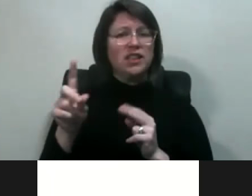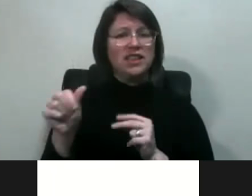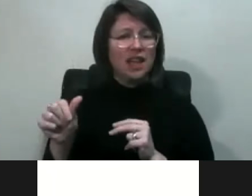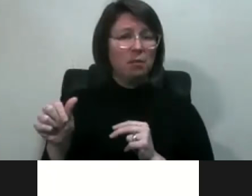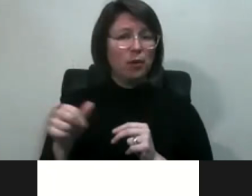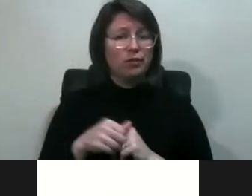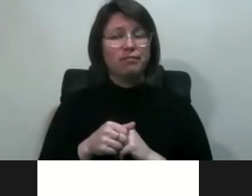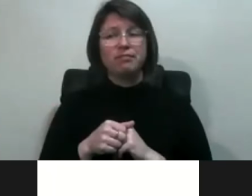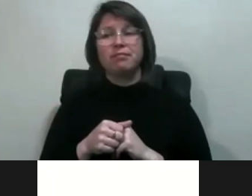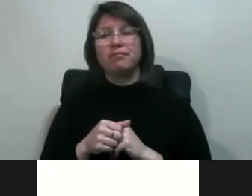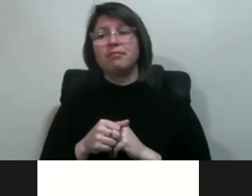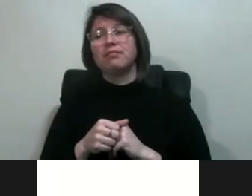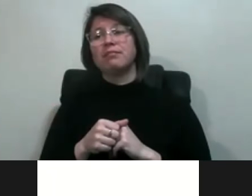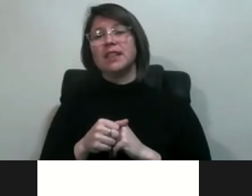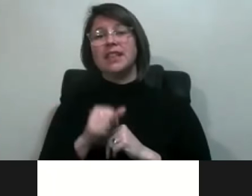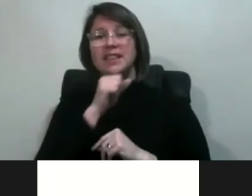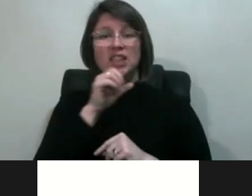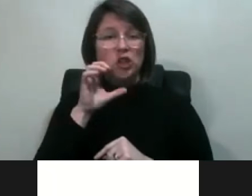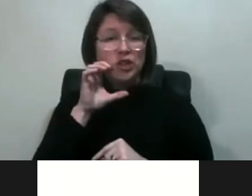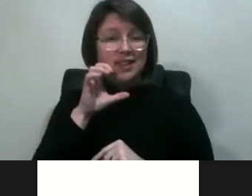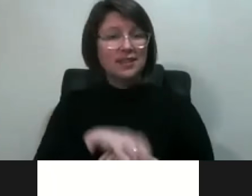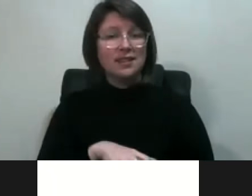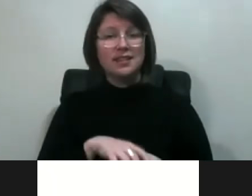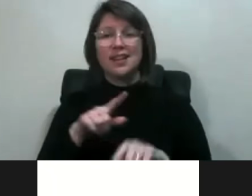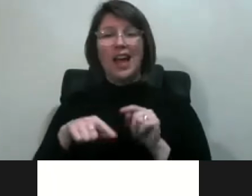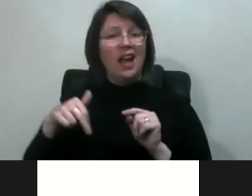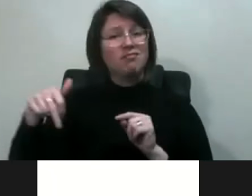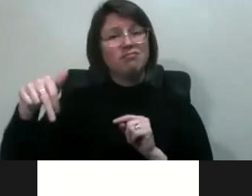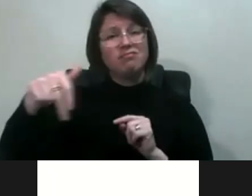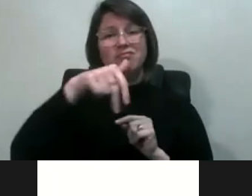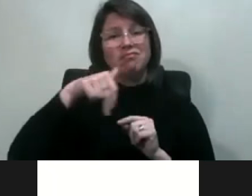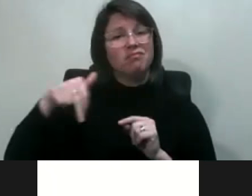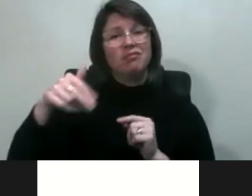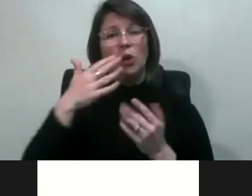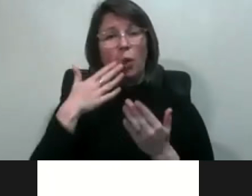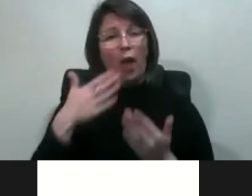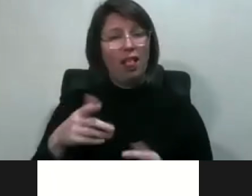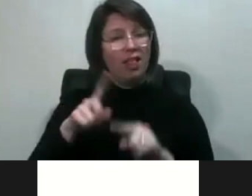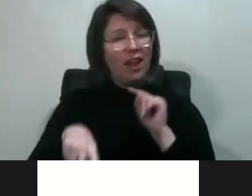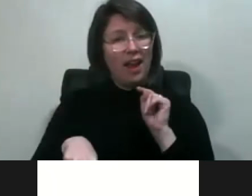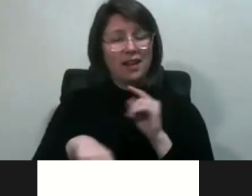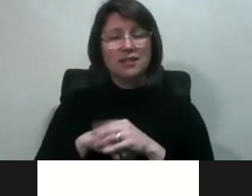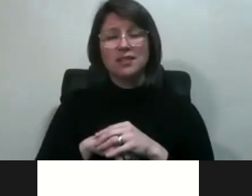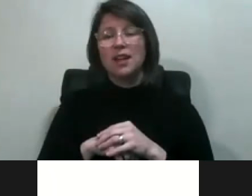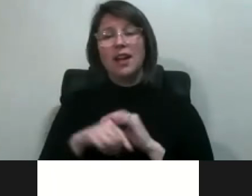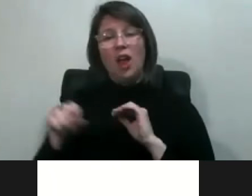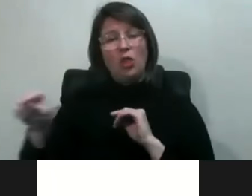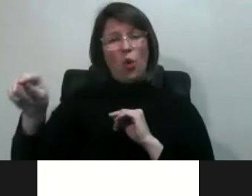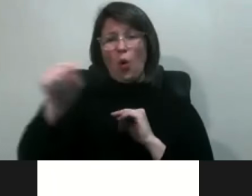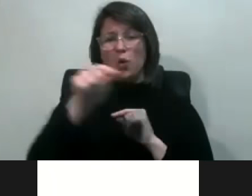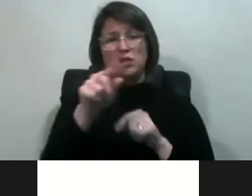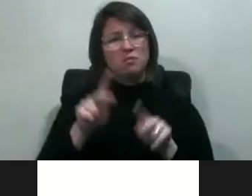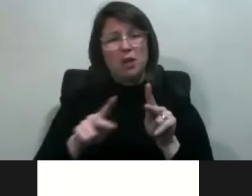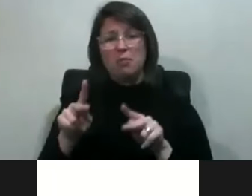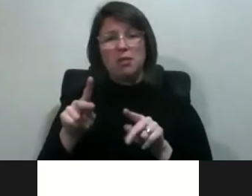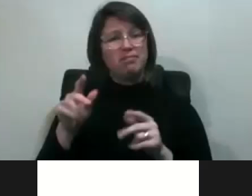disabled or seniors who can't get around so well, and they're not going to be able to get